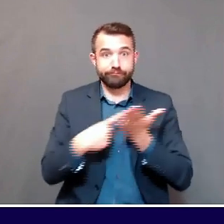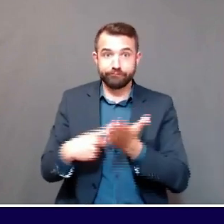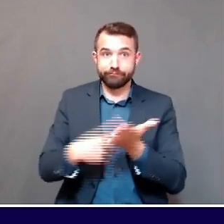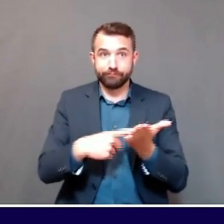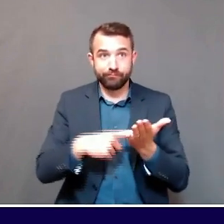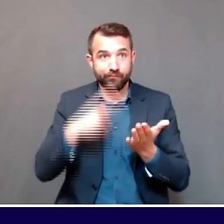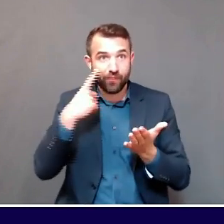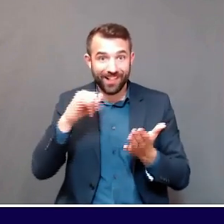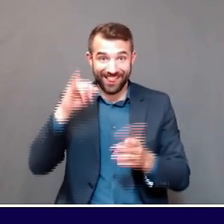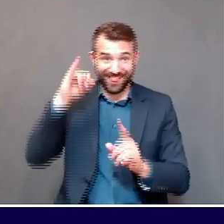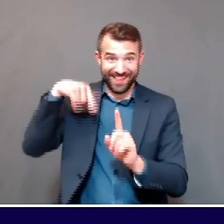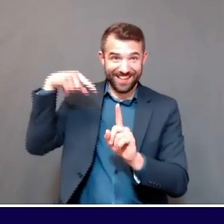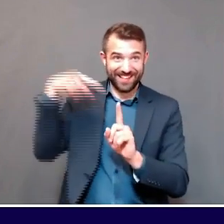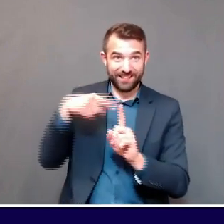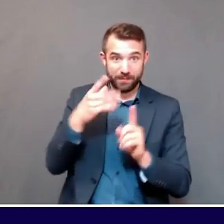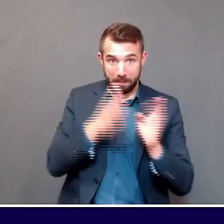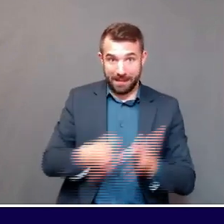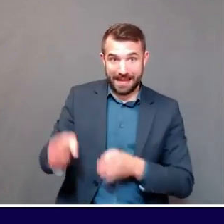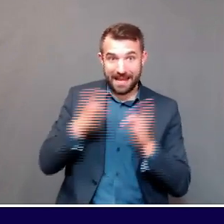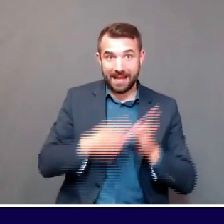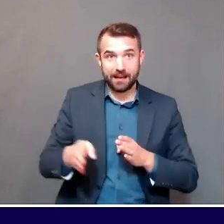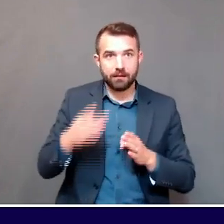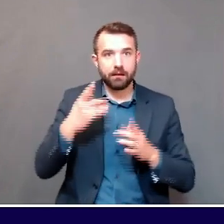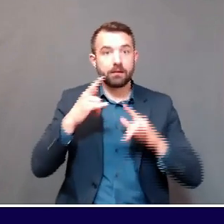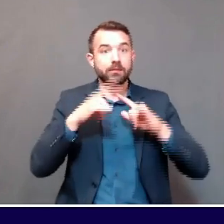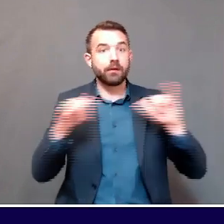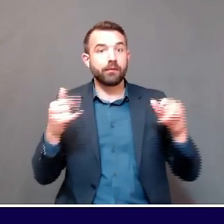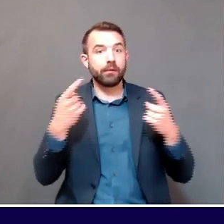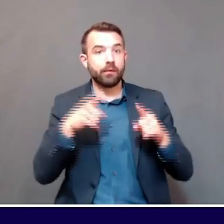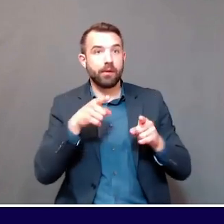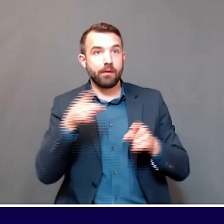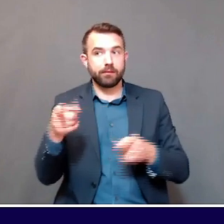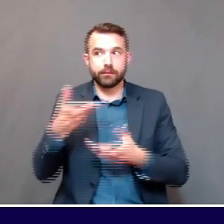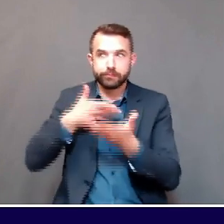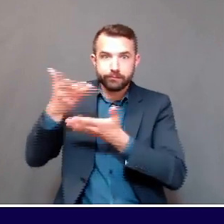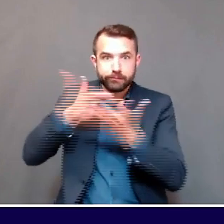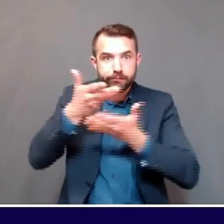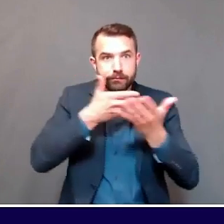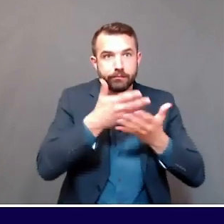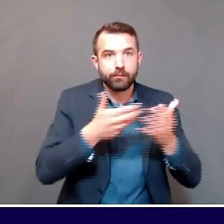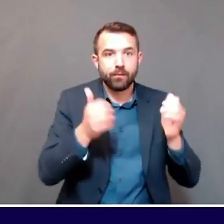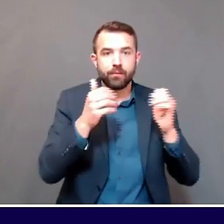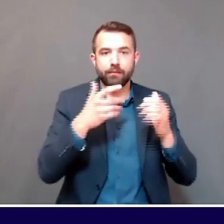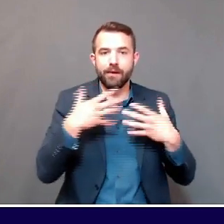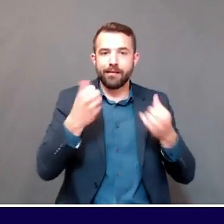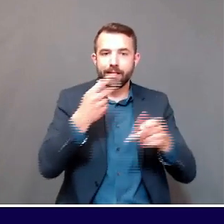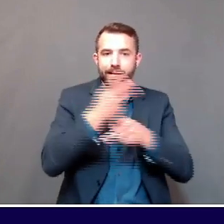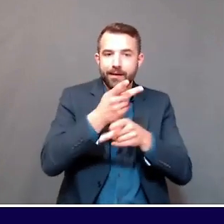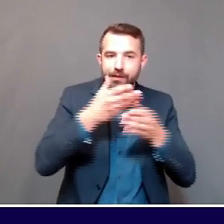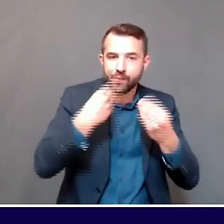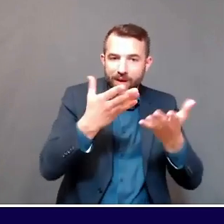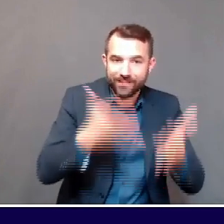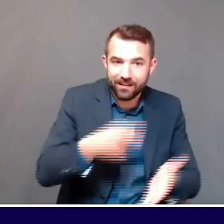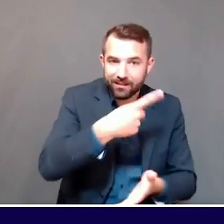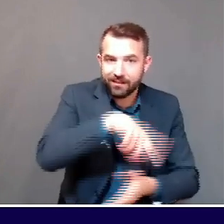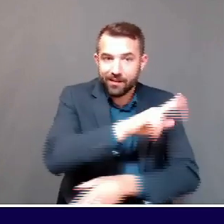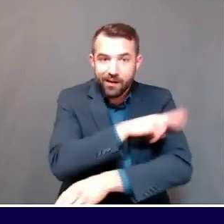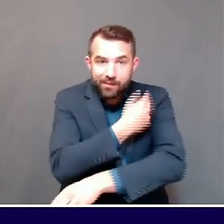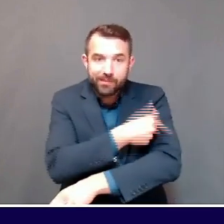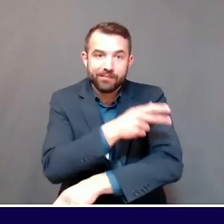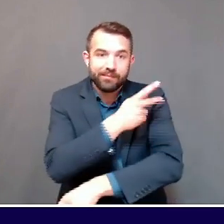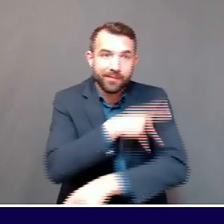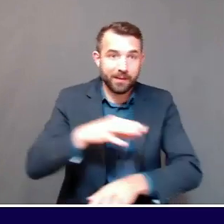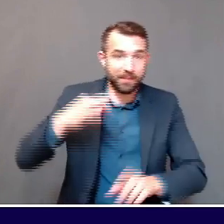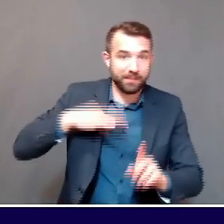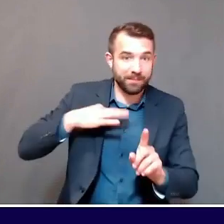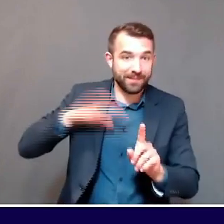parallel, working with healthcare providers and hospital systems. Although I'm very proud of the work that the Maine CDC lab has been